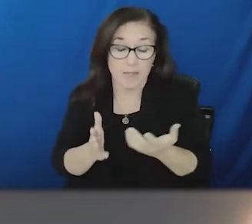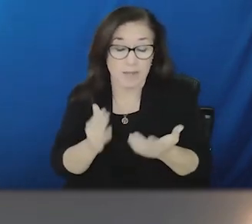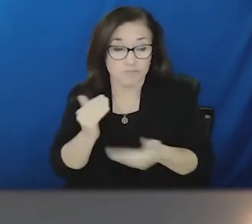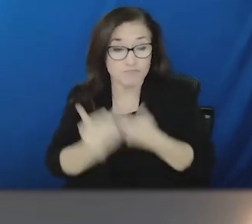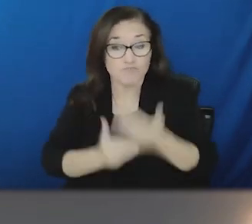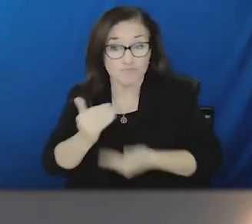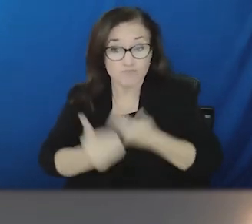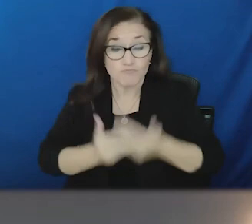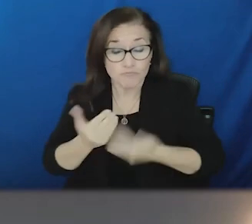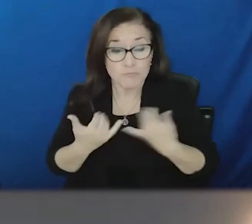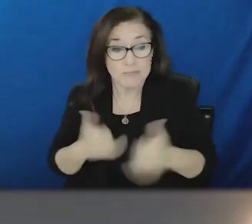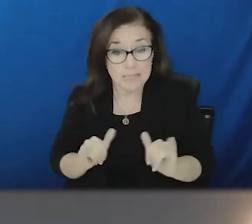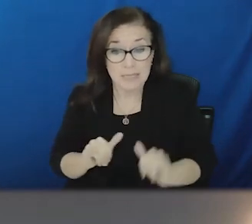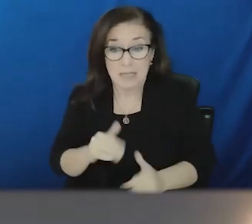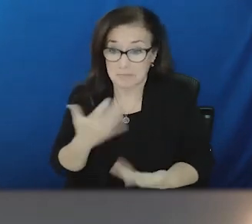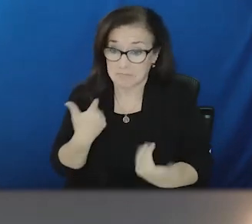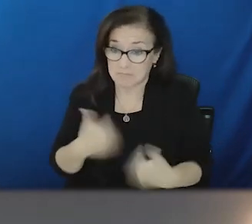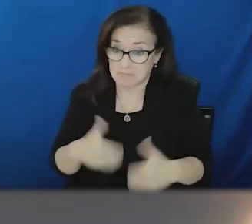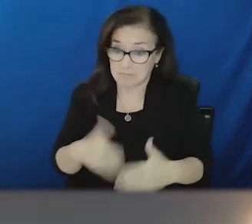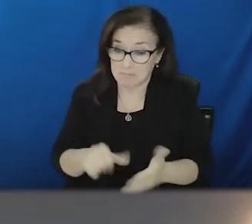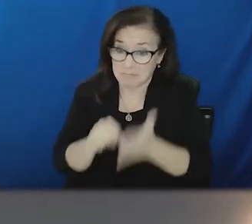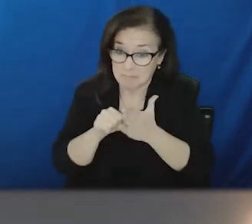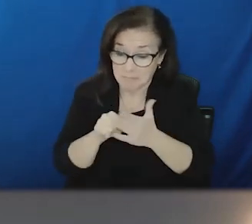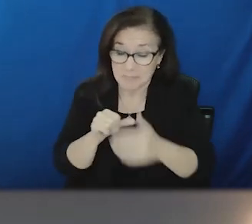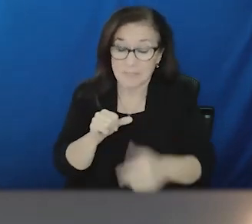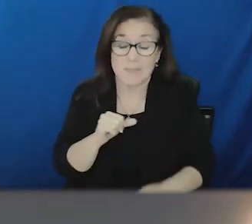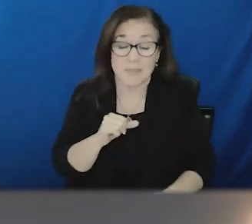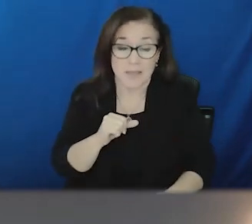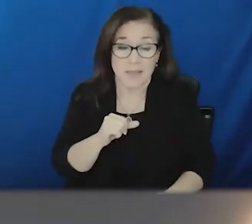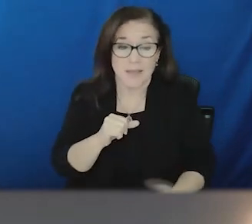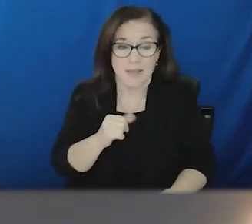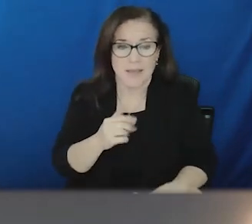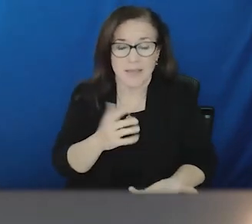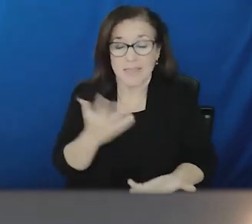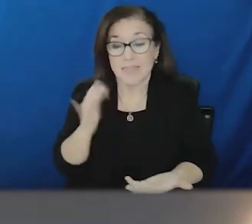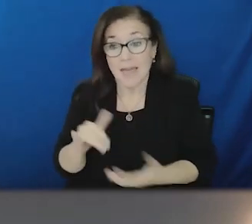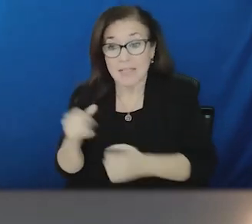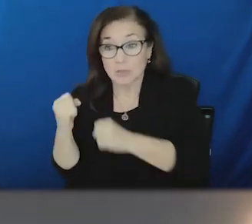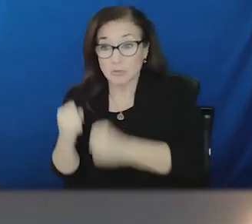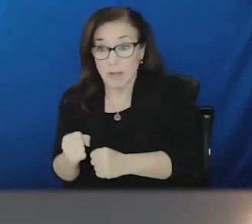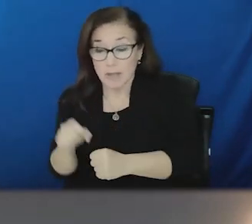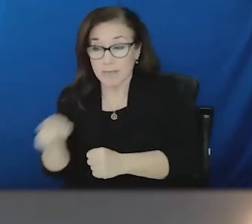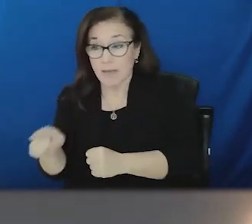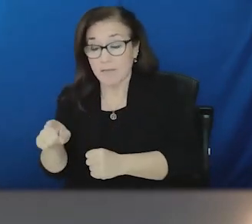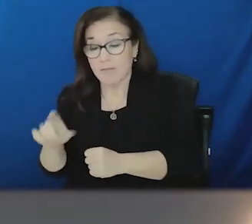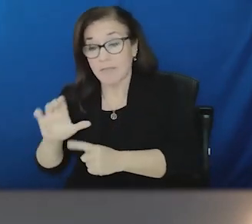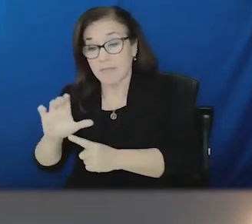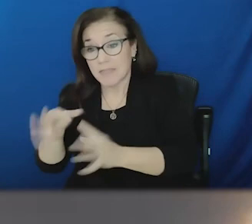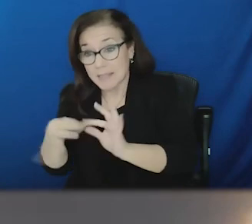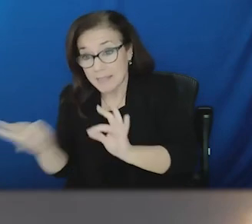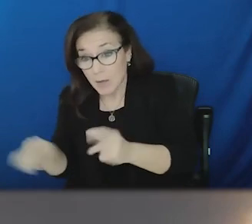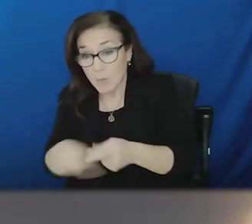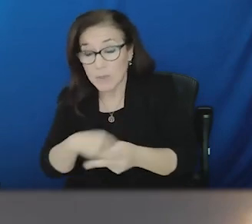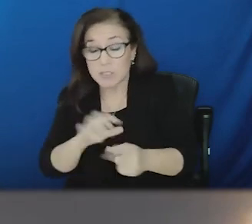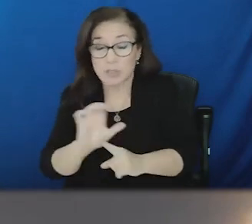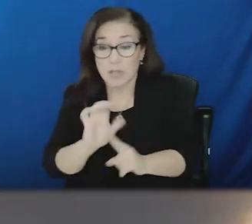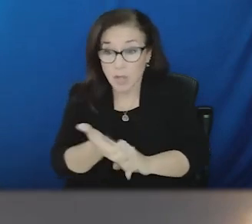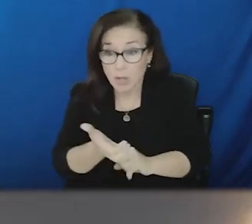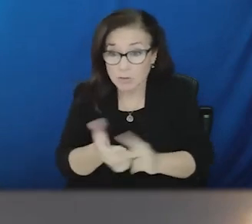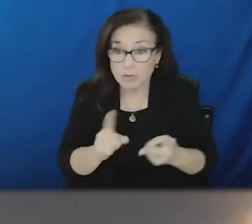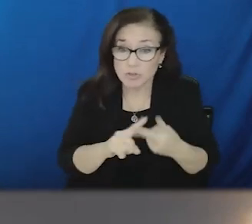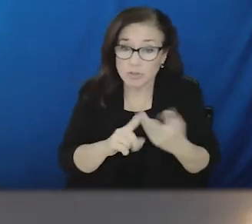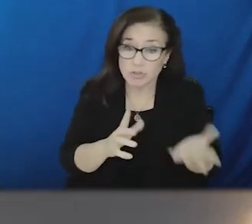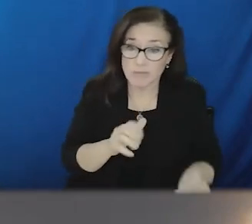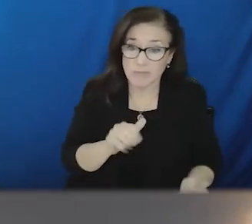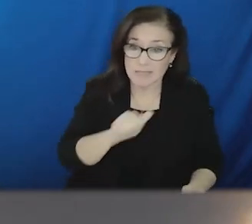the strength of the, not only the language, but the culture, the self-esteem, and as we spoke